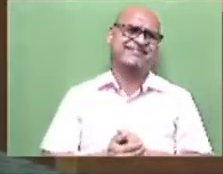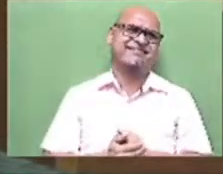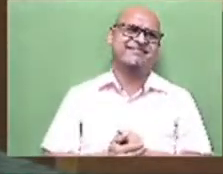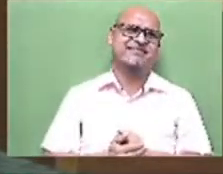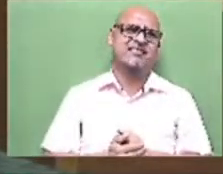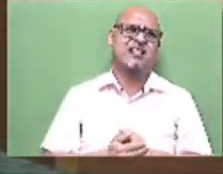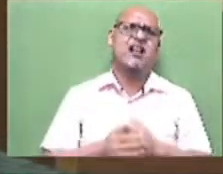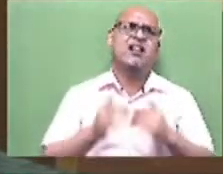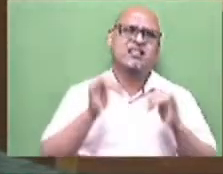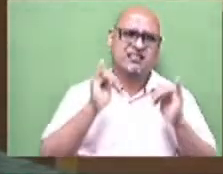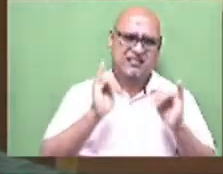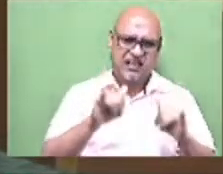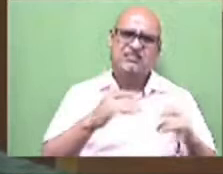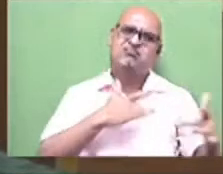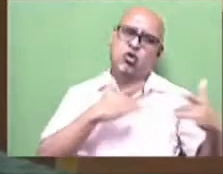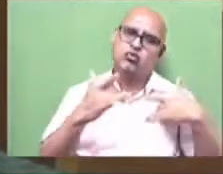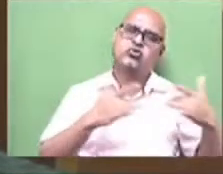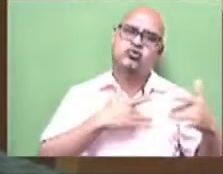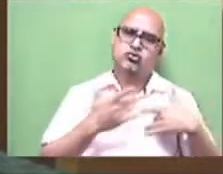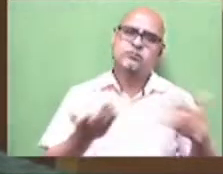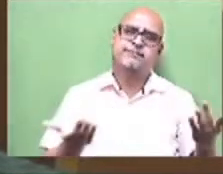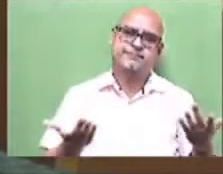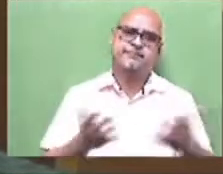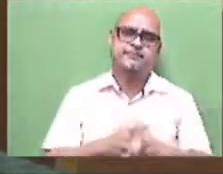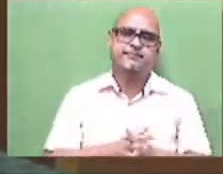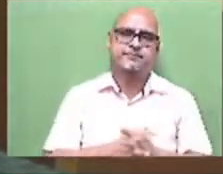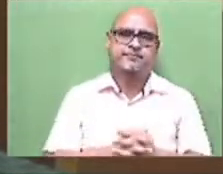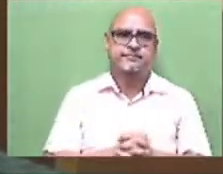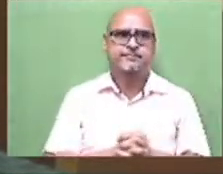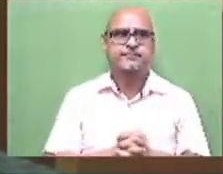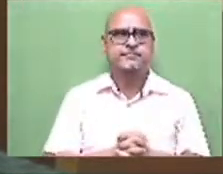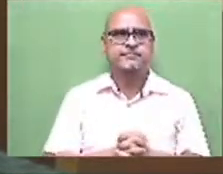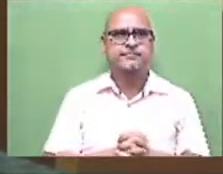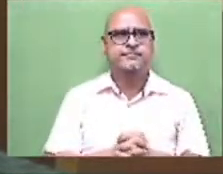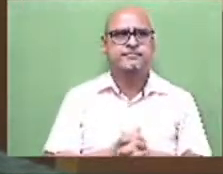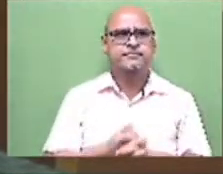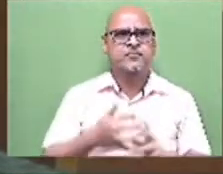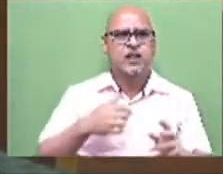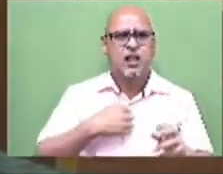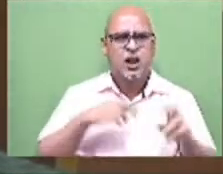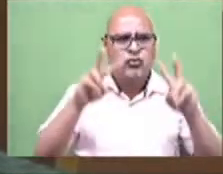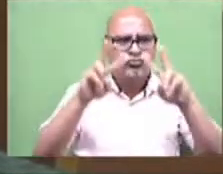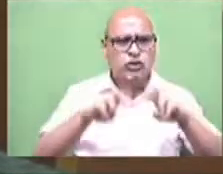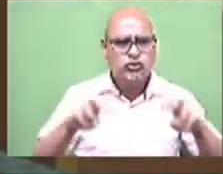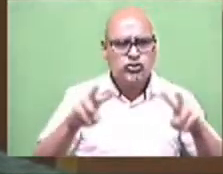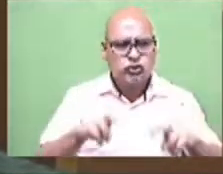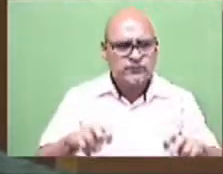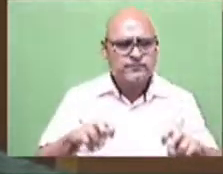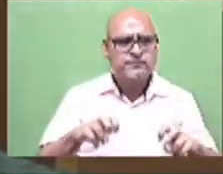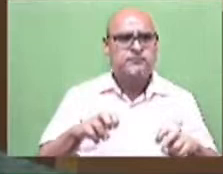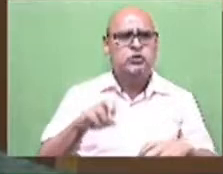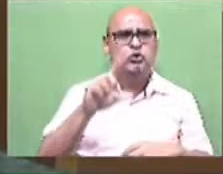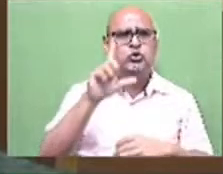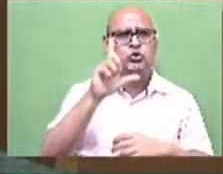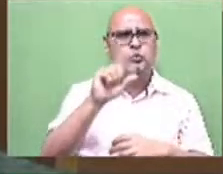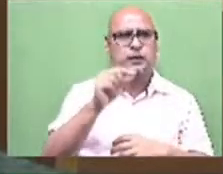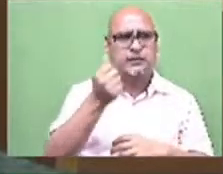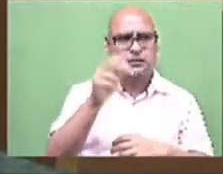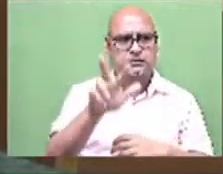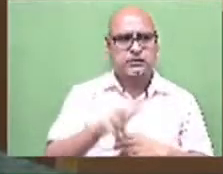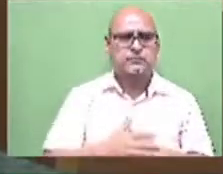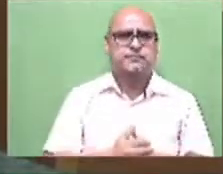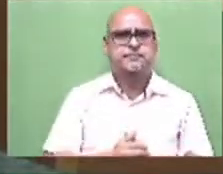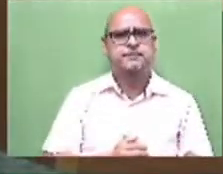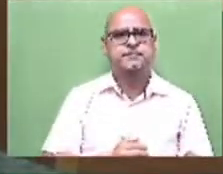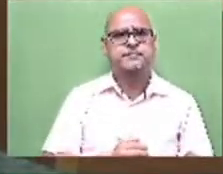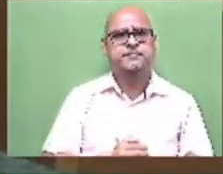world. In my research, up to 2013, just a few years ago, there was legislation passed for people not to wear masks